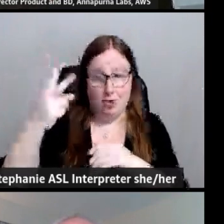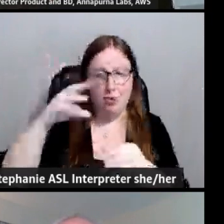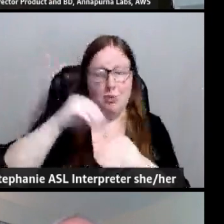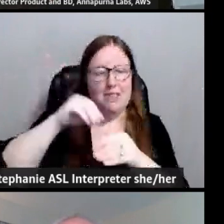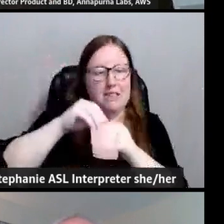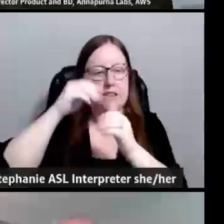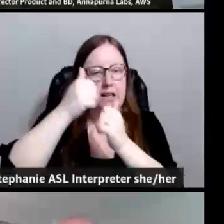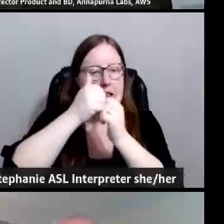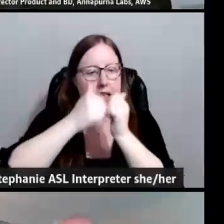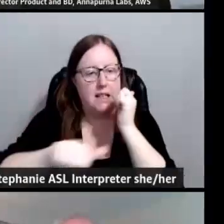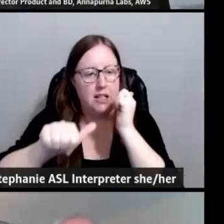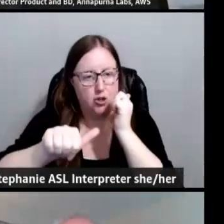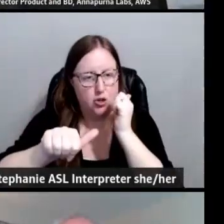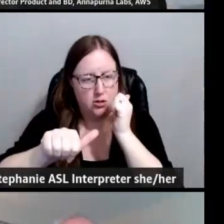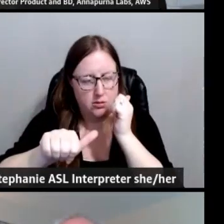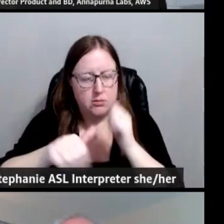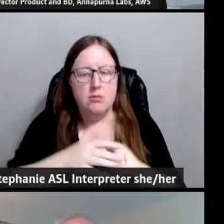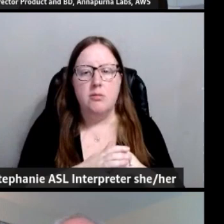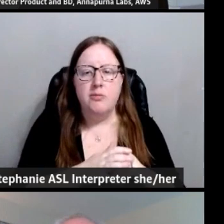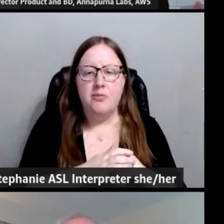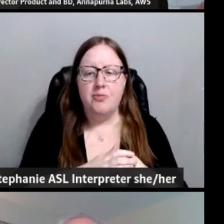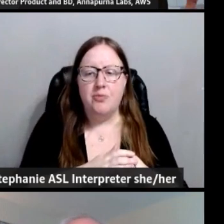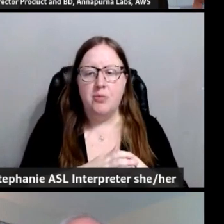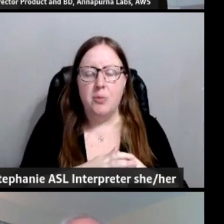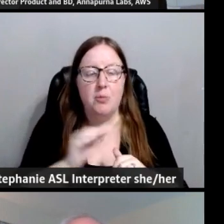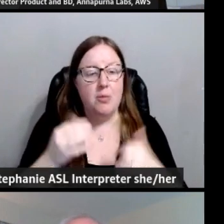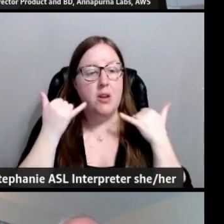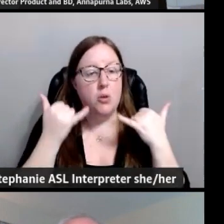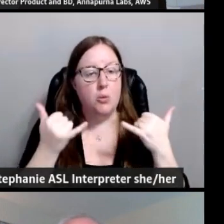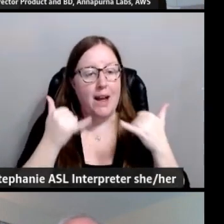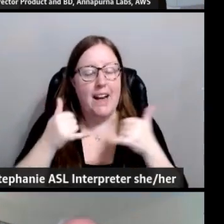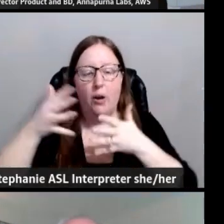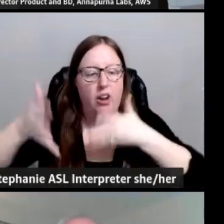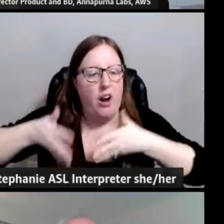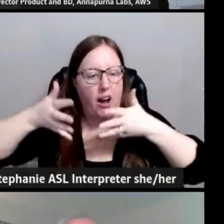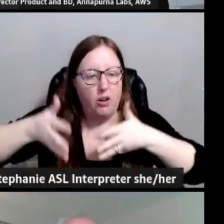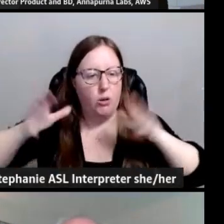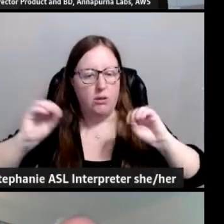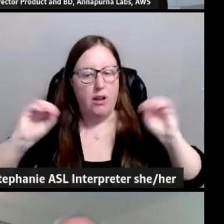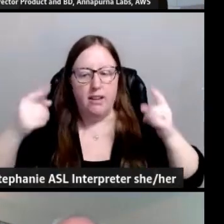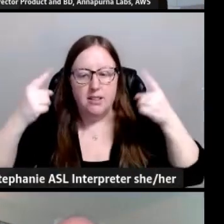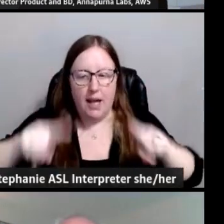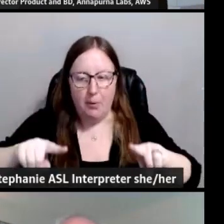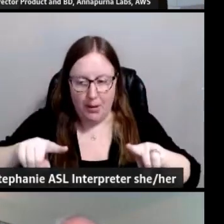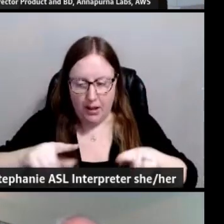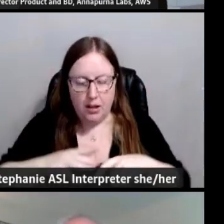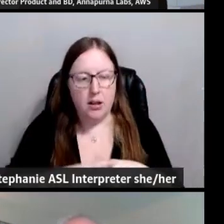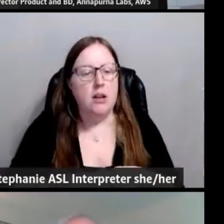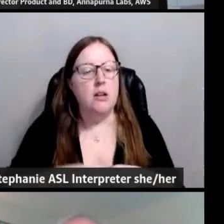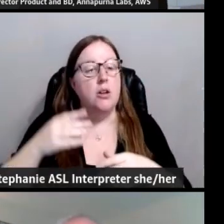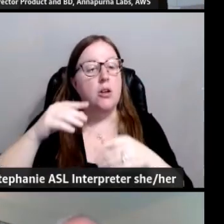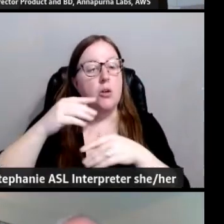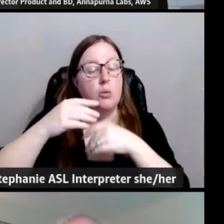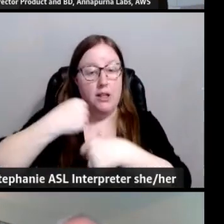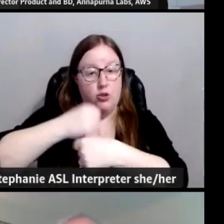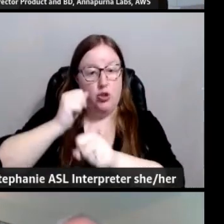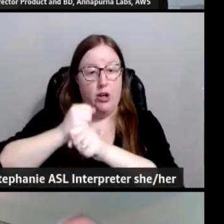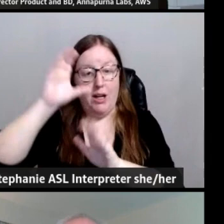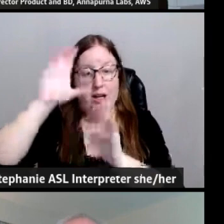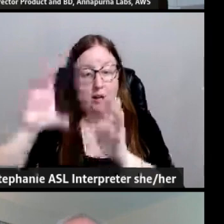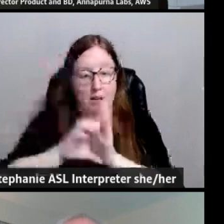each Inferentia 2 chip, and right now they're idle. Nothing is happening. We already generated an image here, but